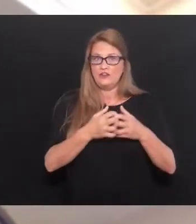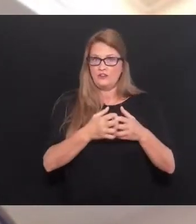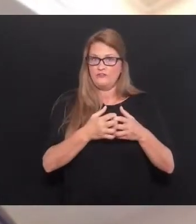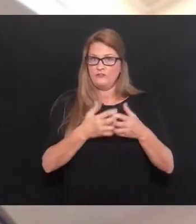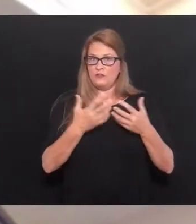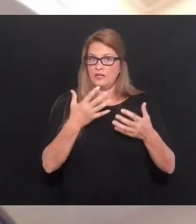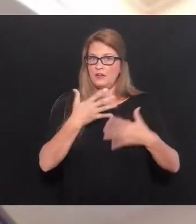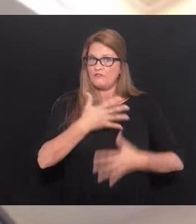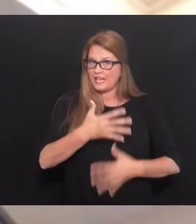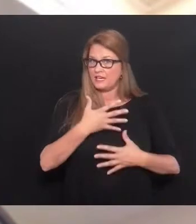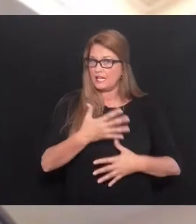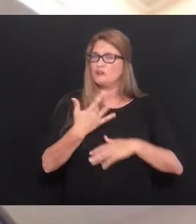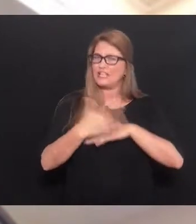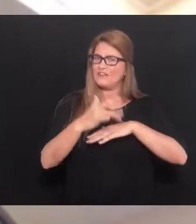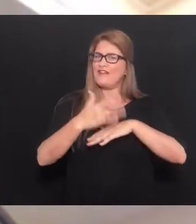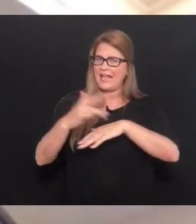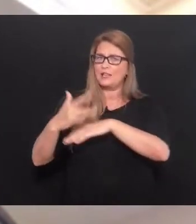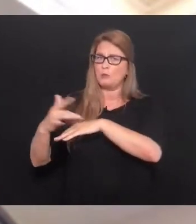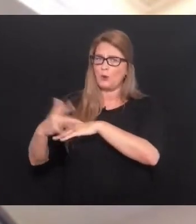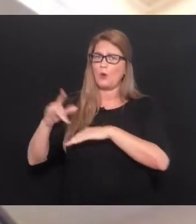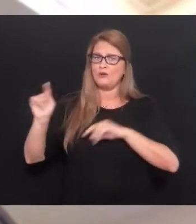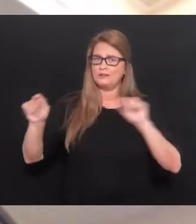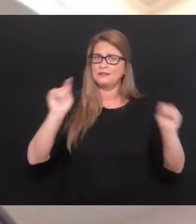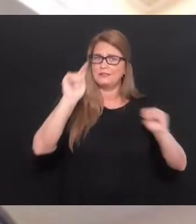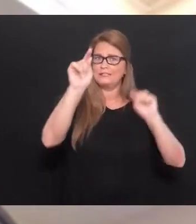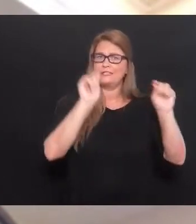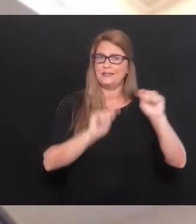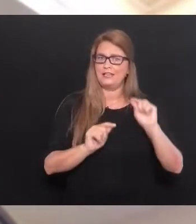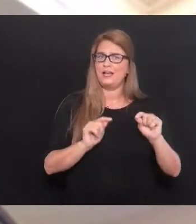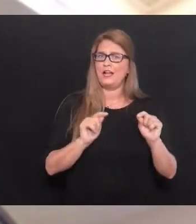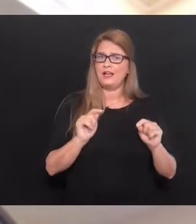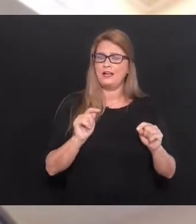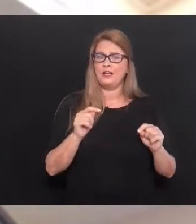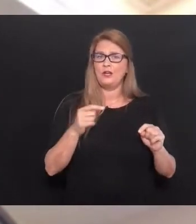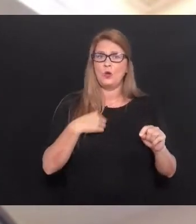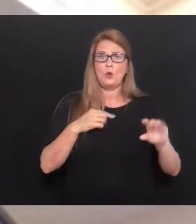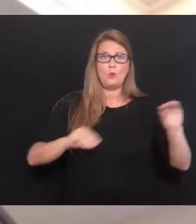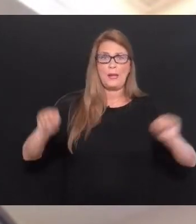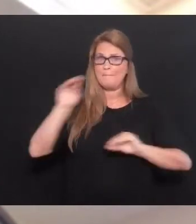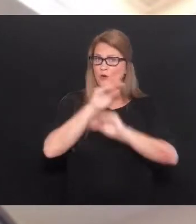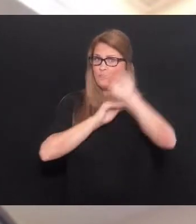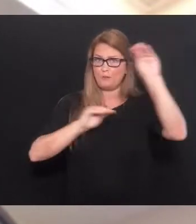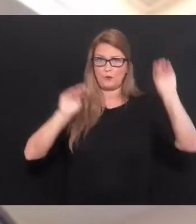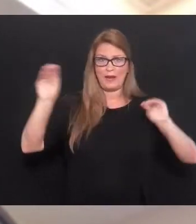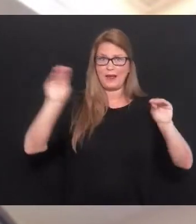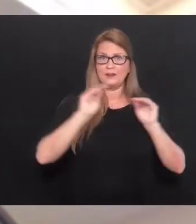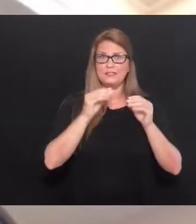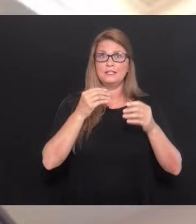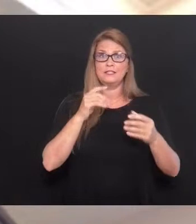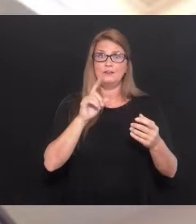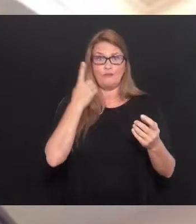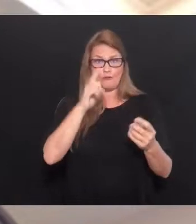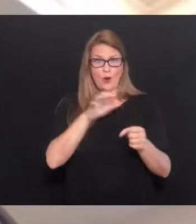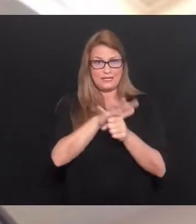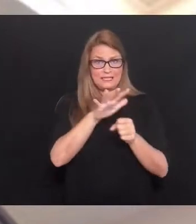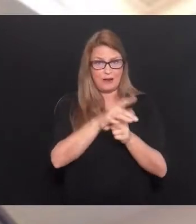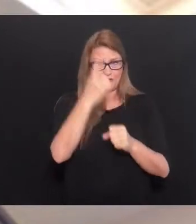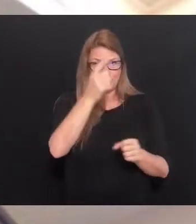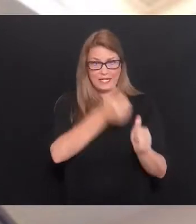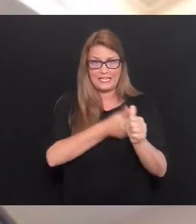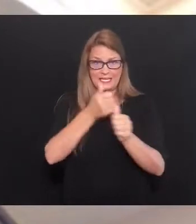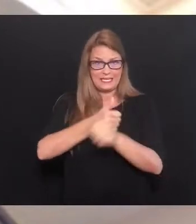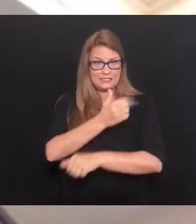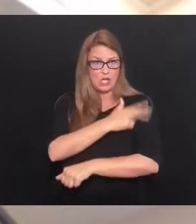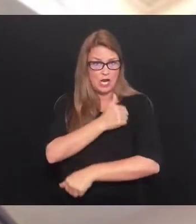available in the state right now, and we move ventilators around almost every day to meet needs. But as the